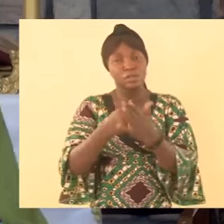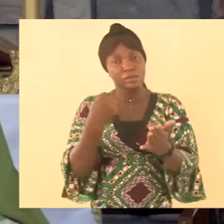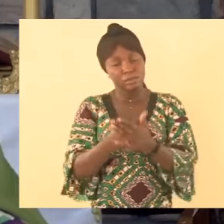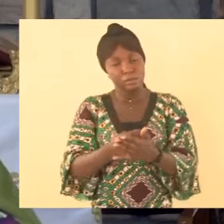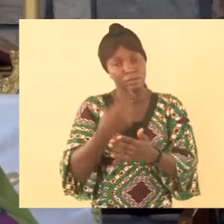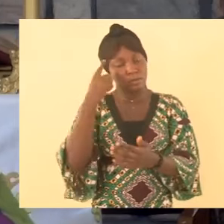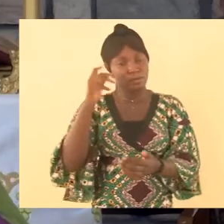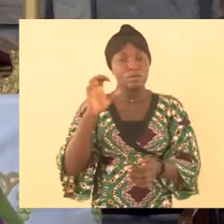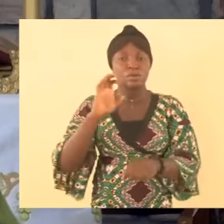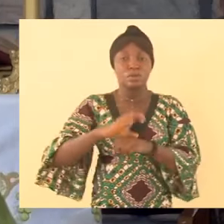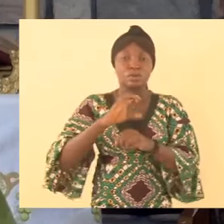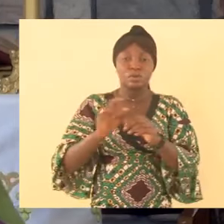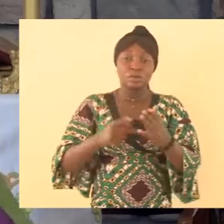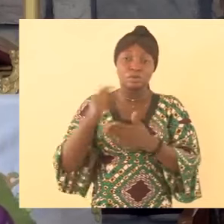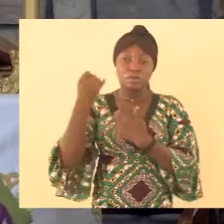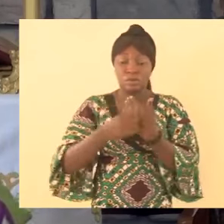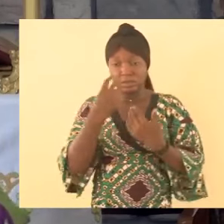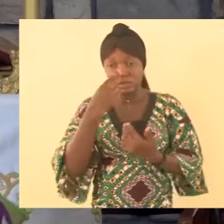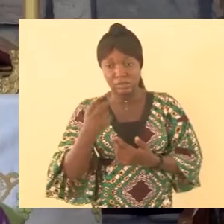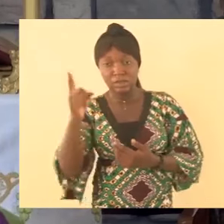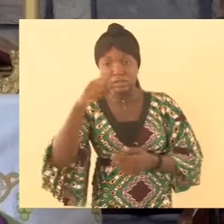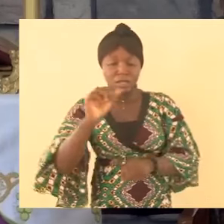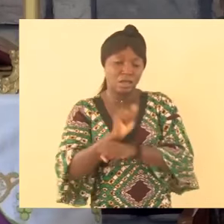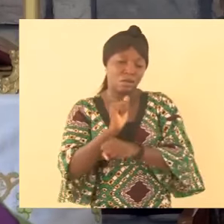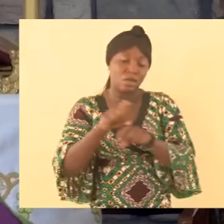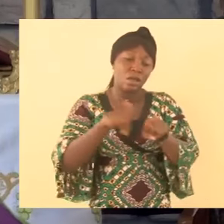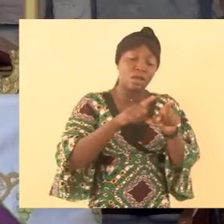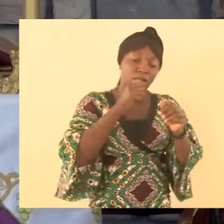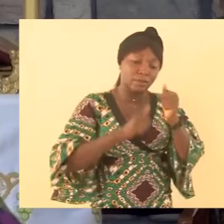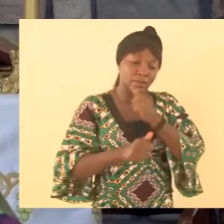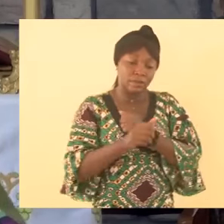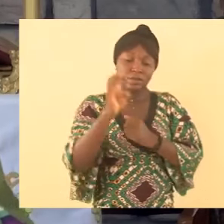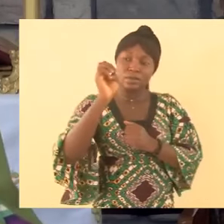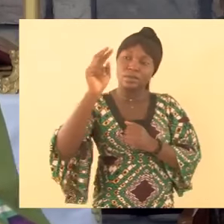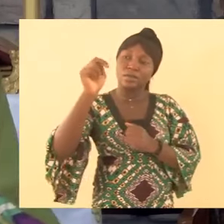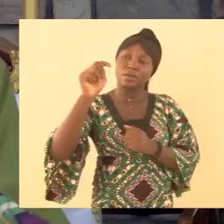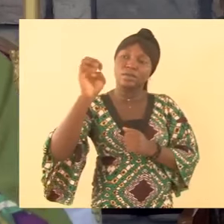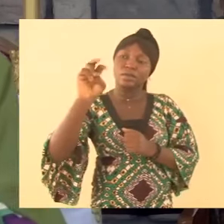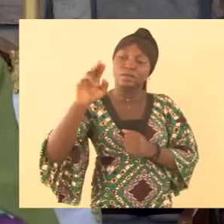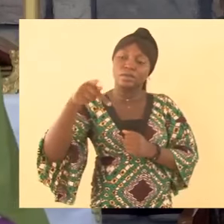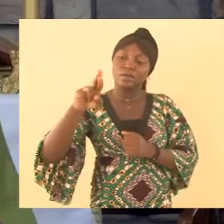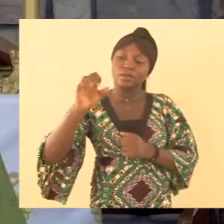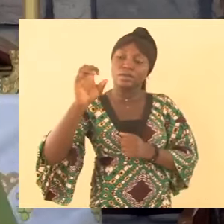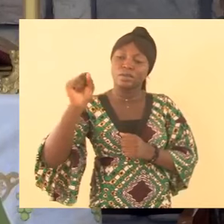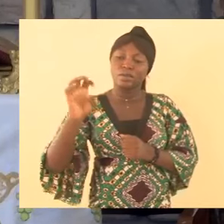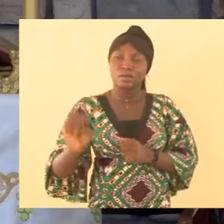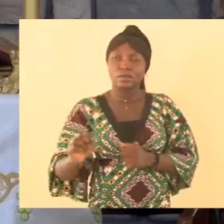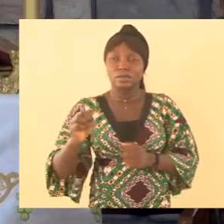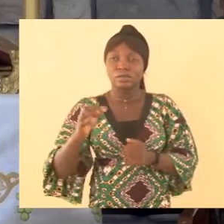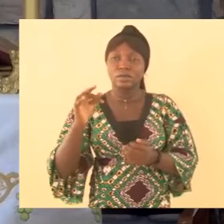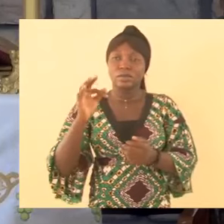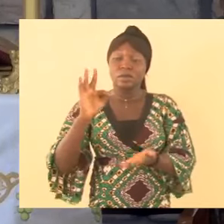funds for church projects should see their work as sacred enterprise. Finance council